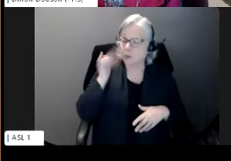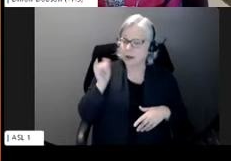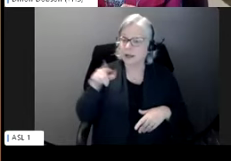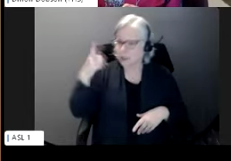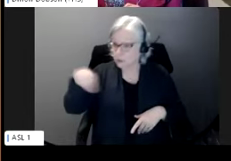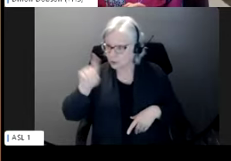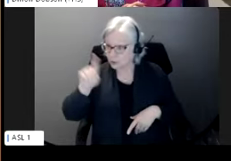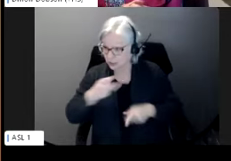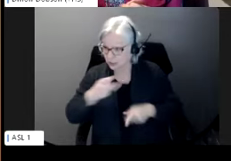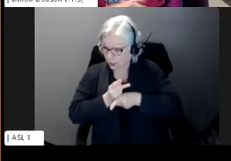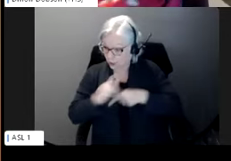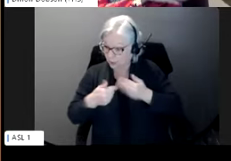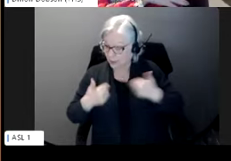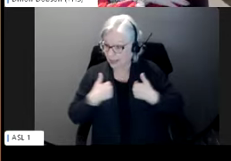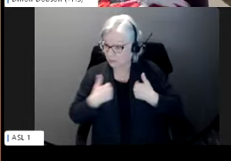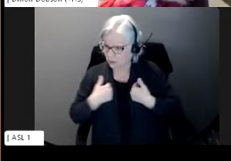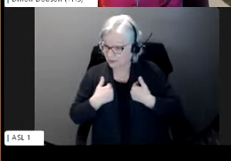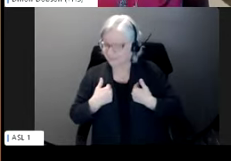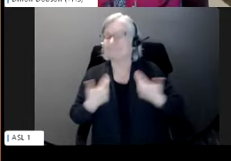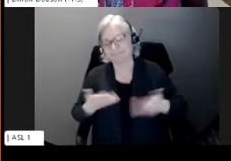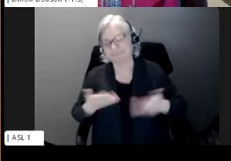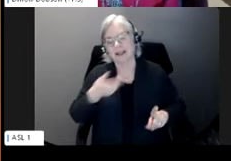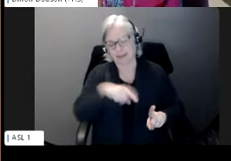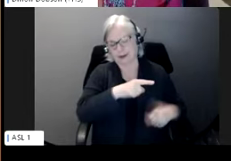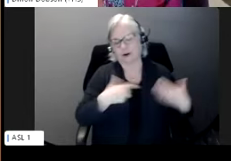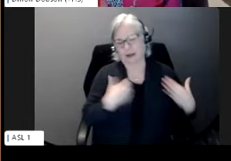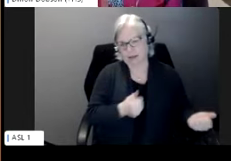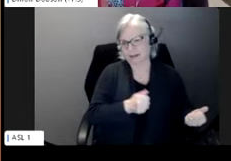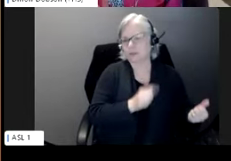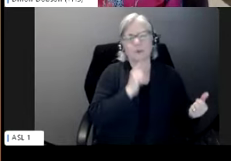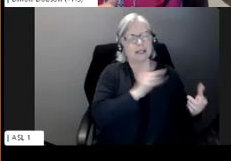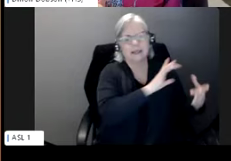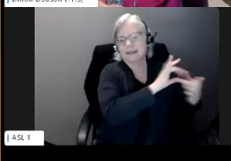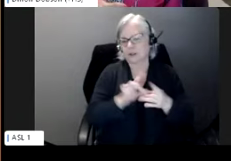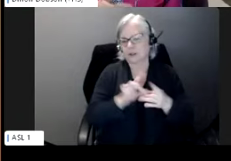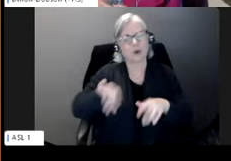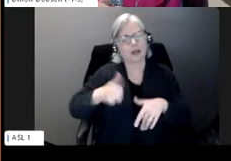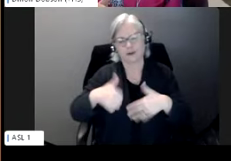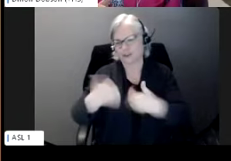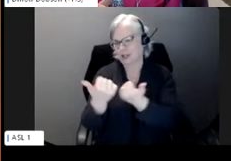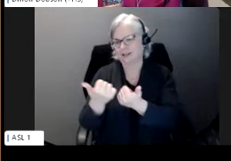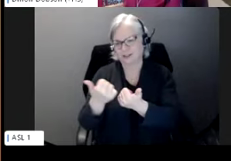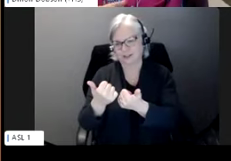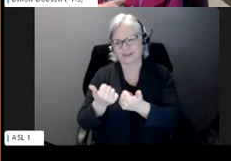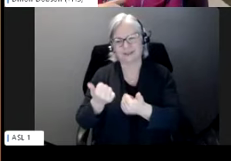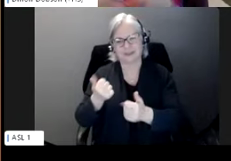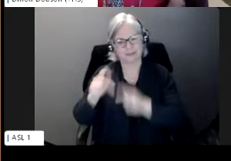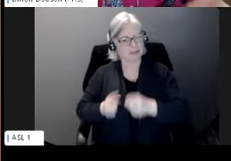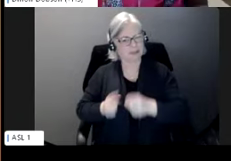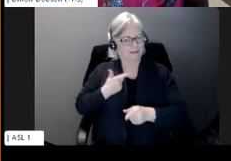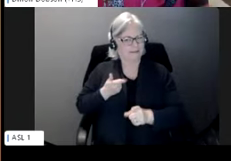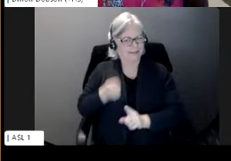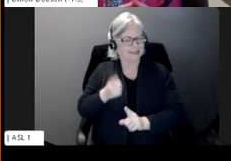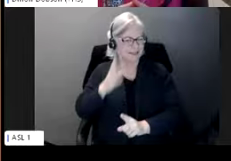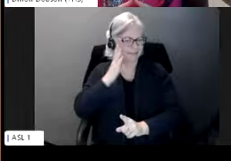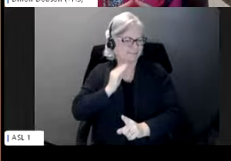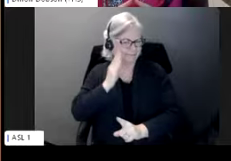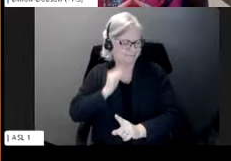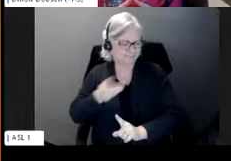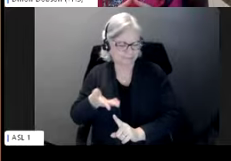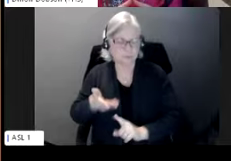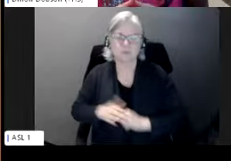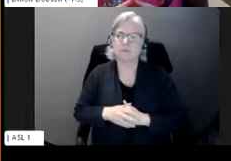is essentially animal welfare is connected to every other systemic challenge that people experience. Most of us are probably aware